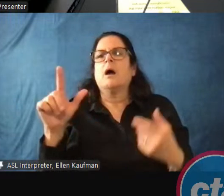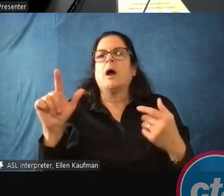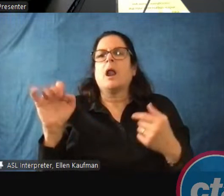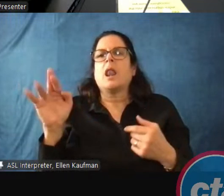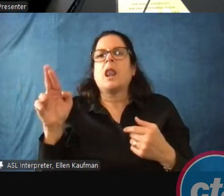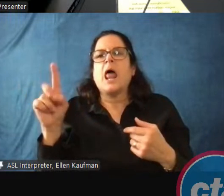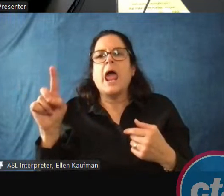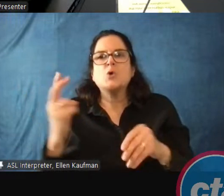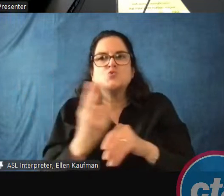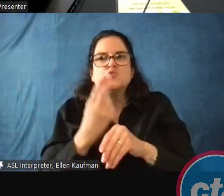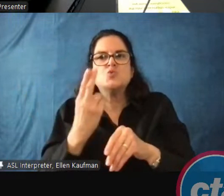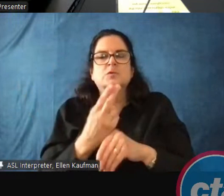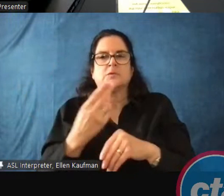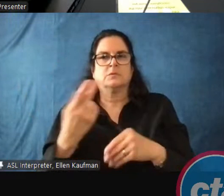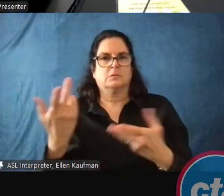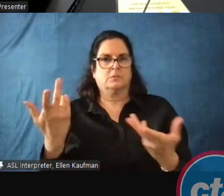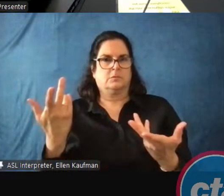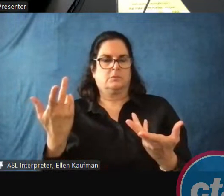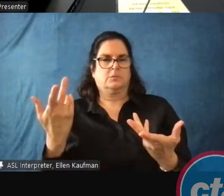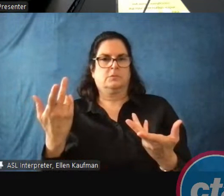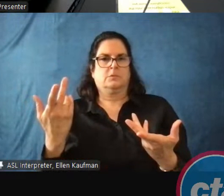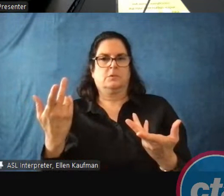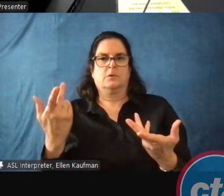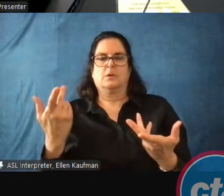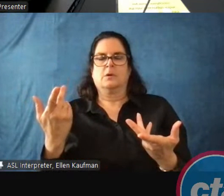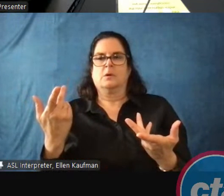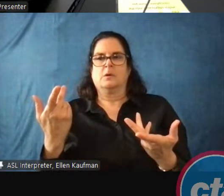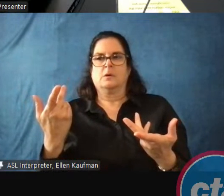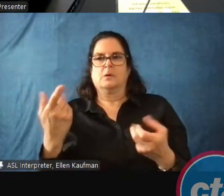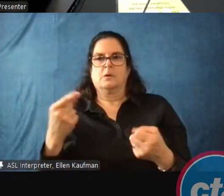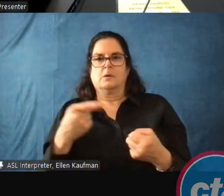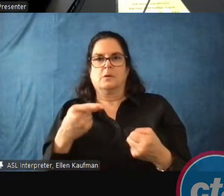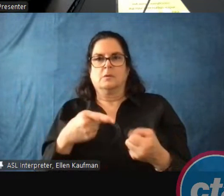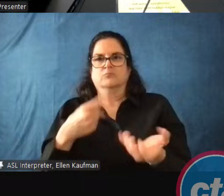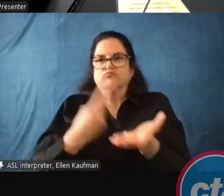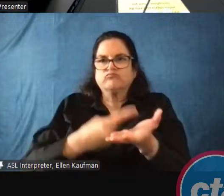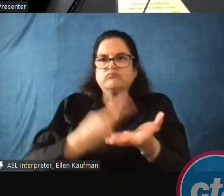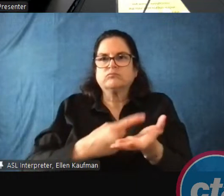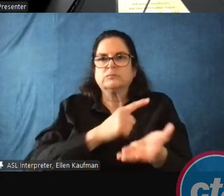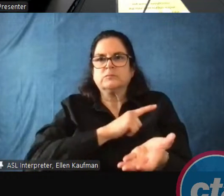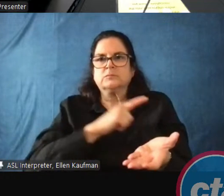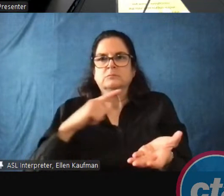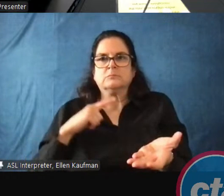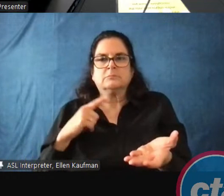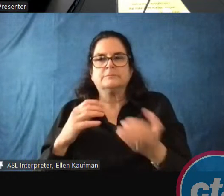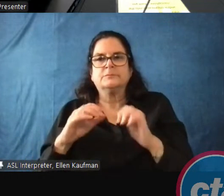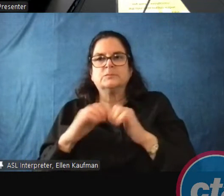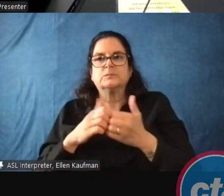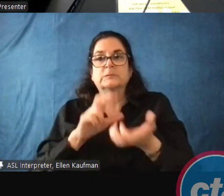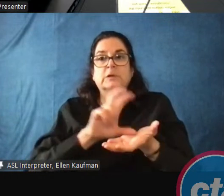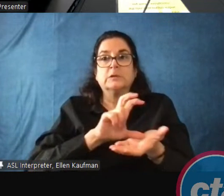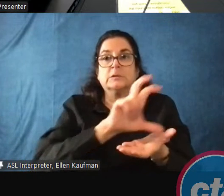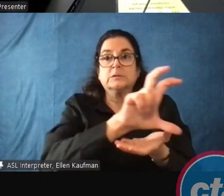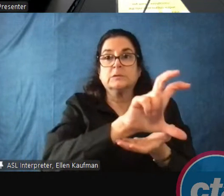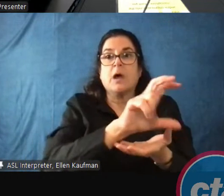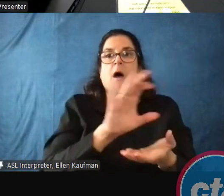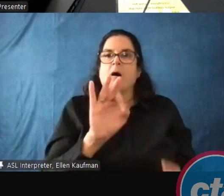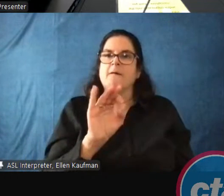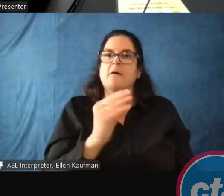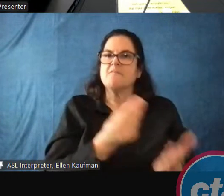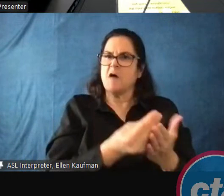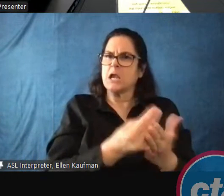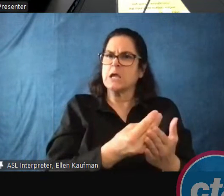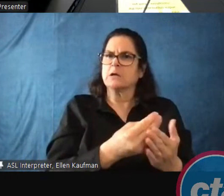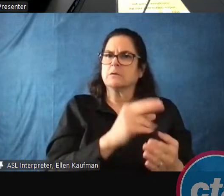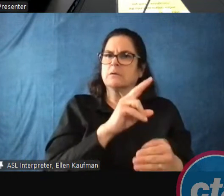investment. So when we're talking with legislatures and we're talking about investing in transit, it is both a funding conversation as much as it is